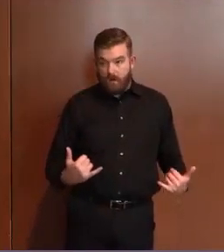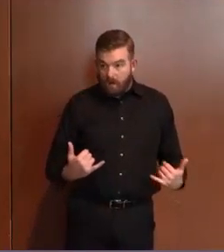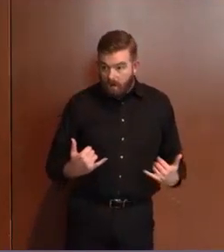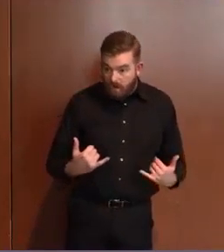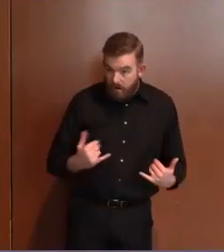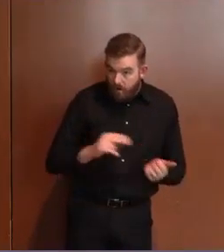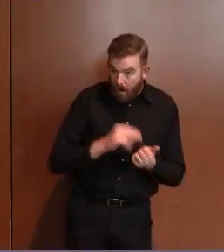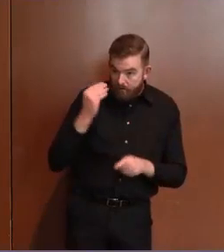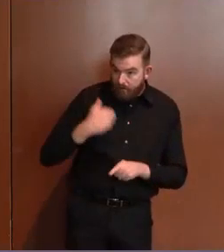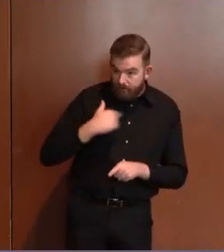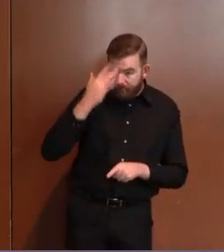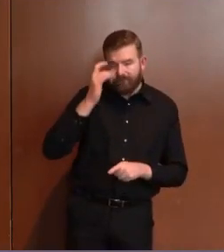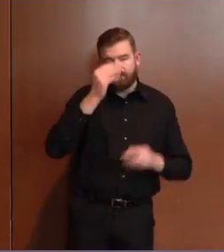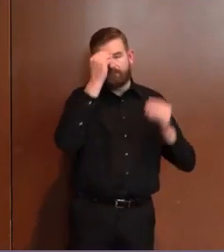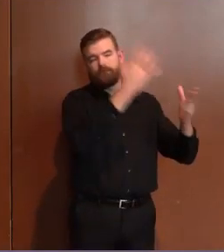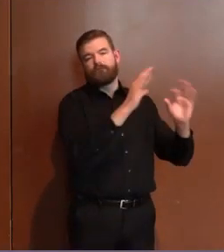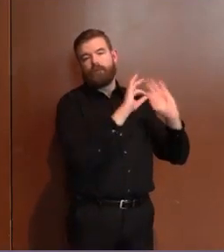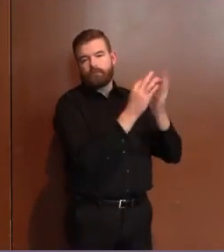please. Hold on one second.